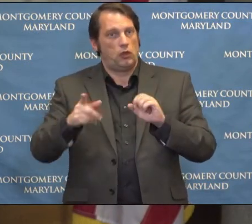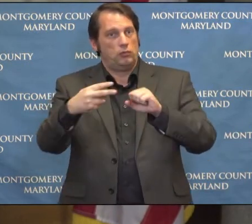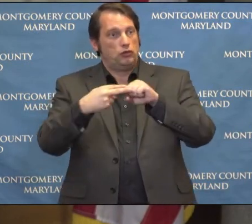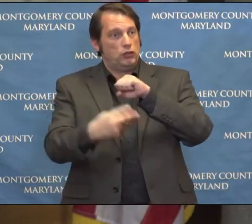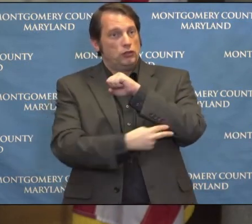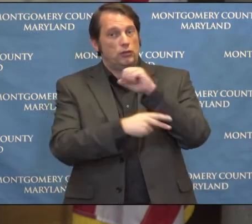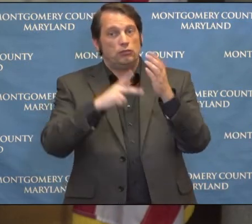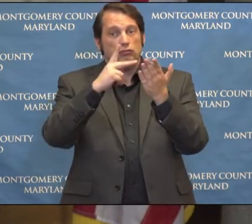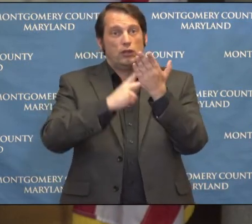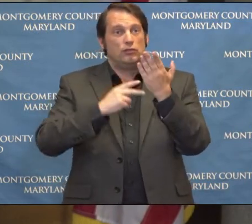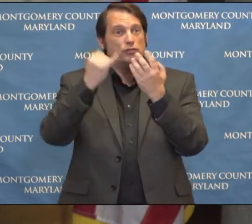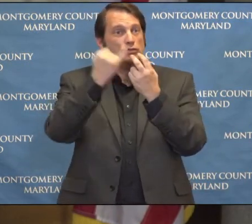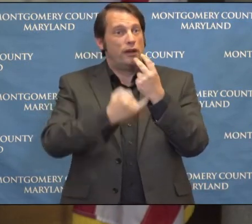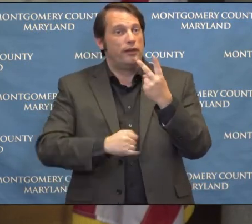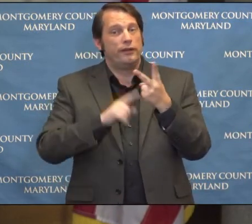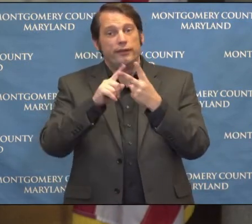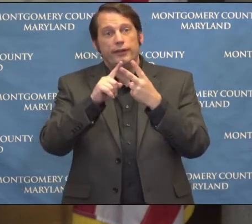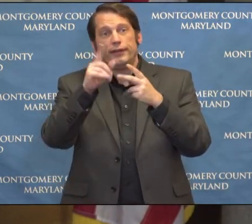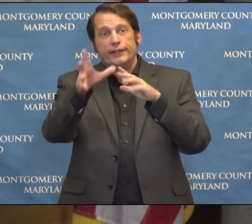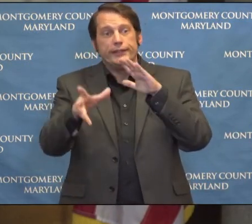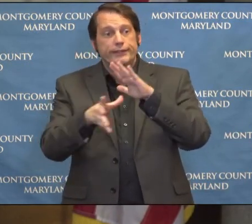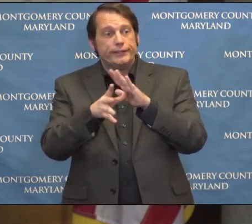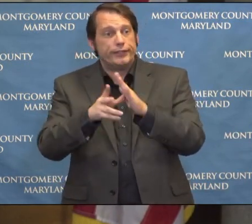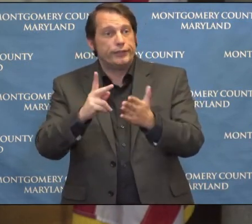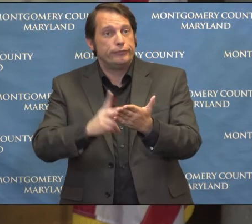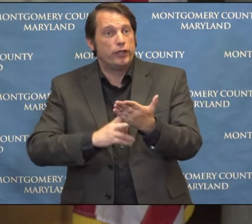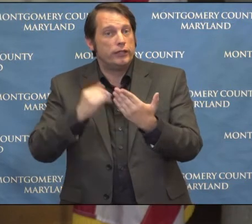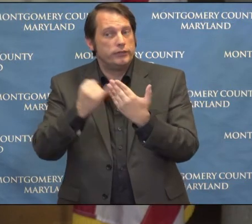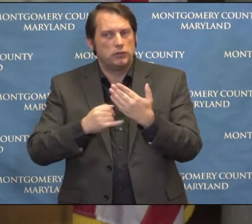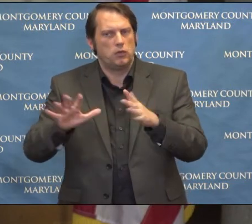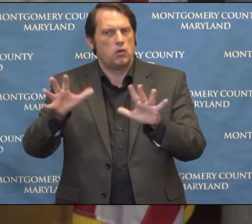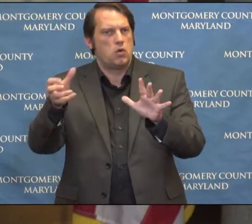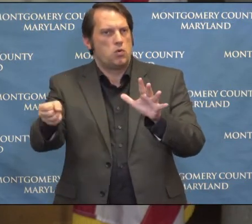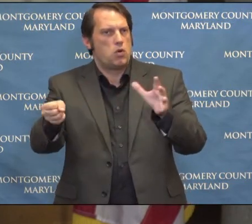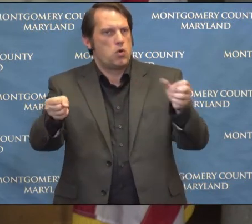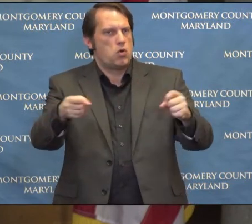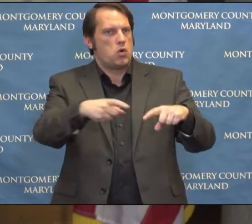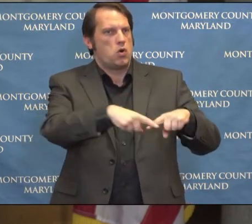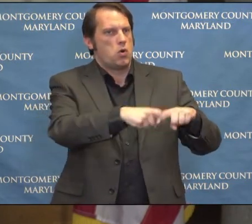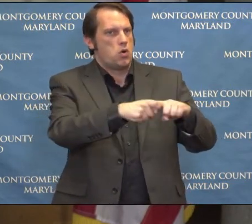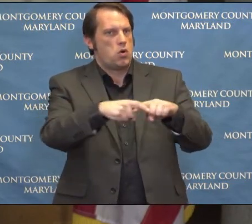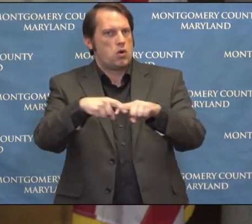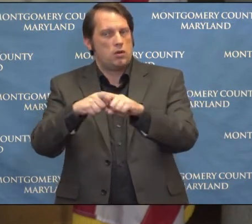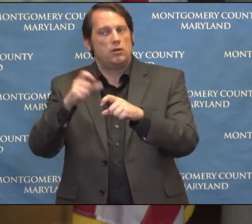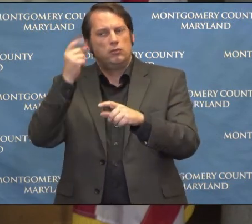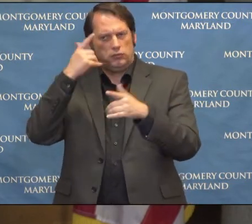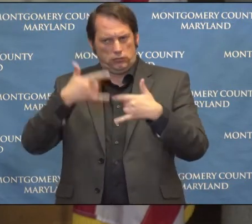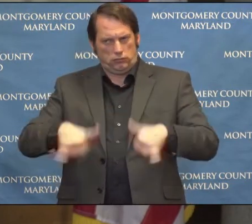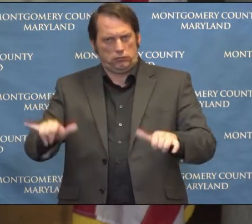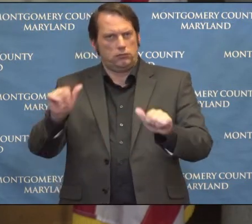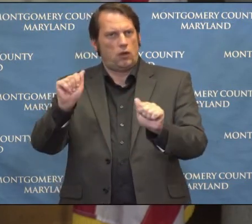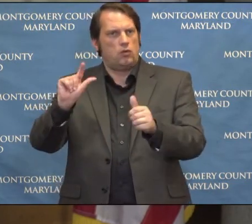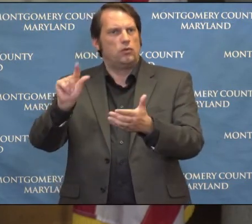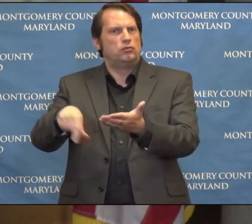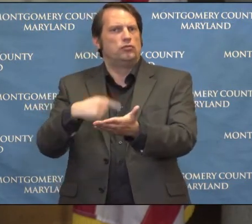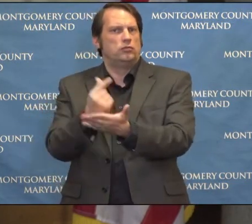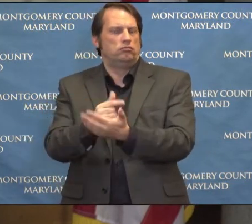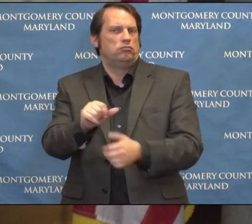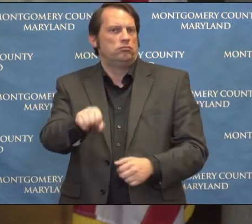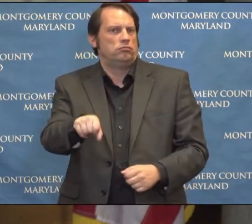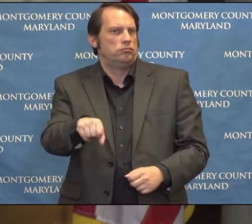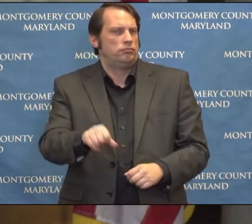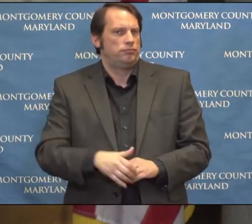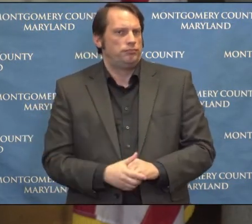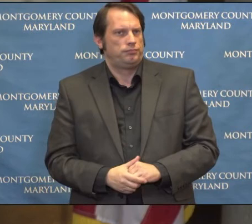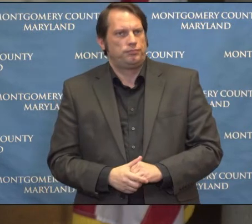missing graduation this year because of those things. We're also looking at a very different grading policy locally